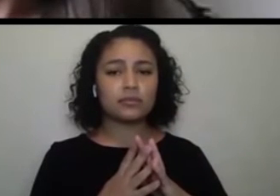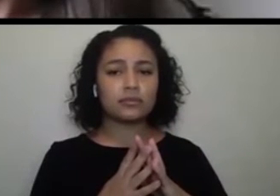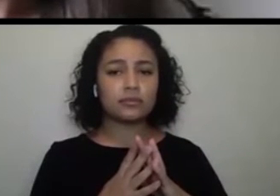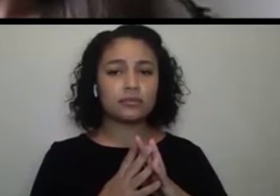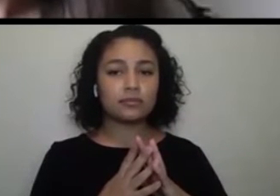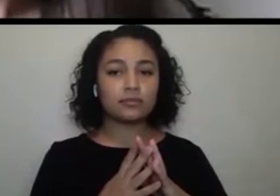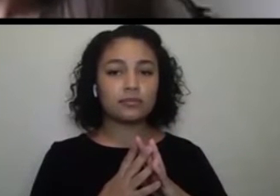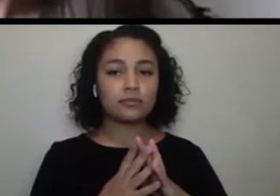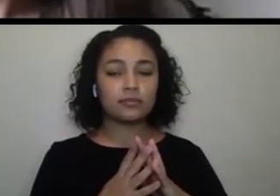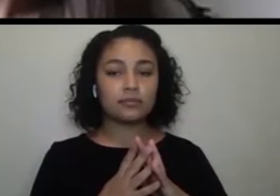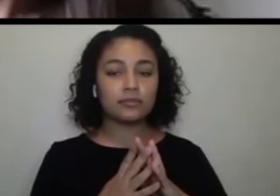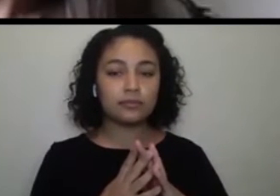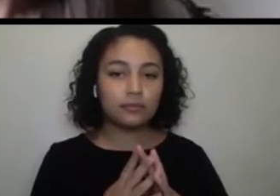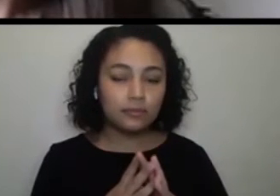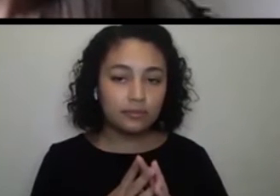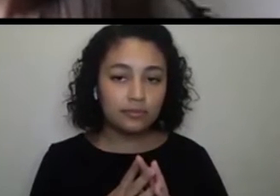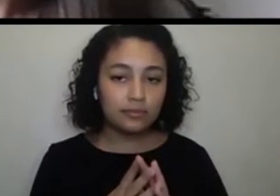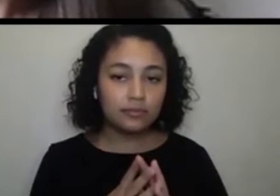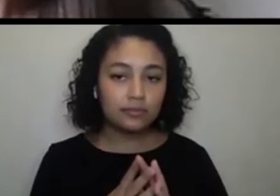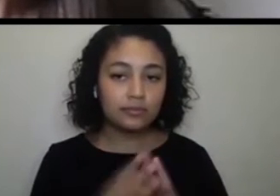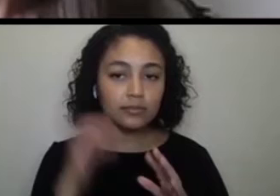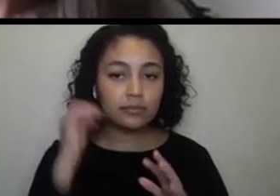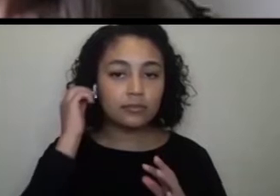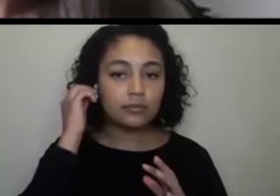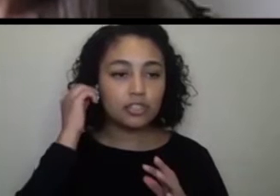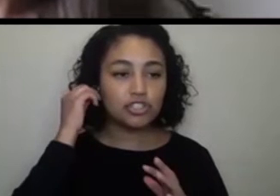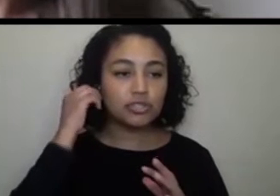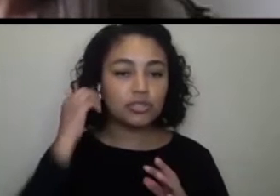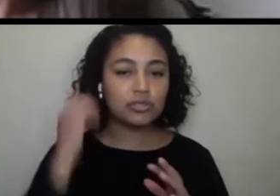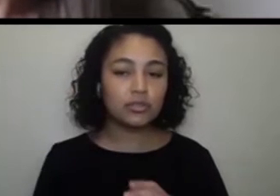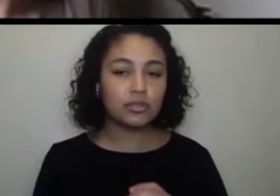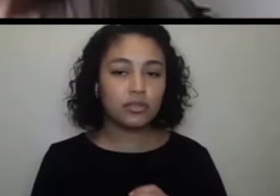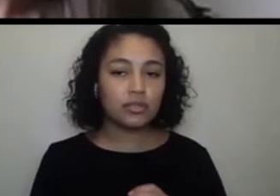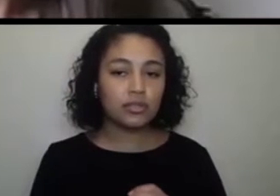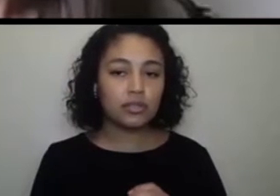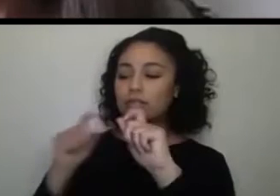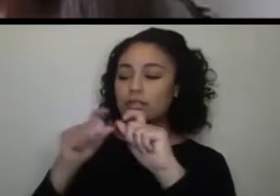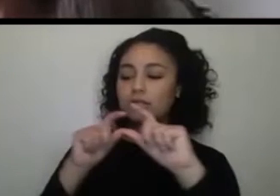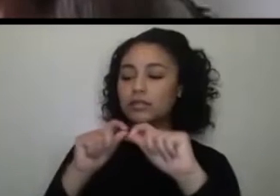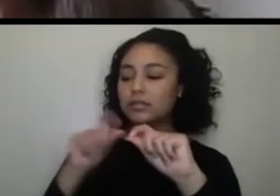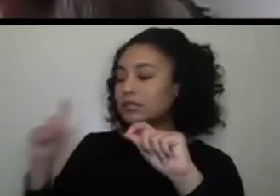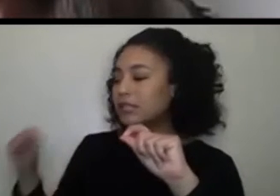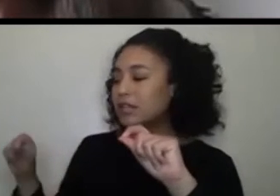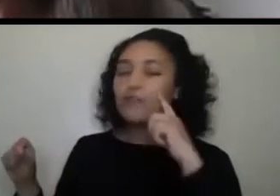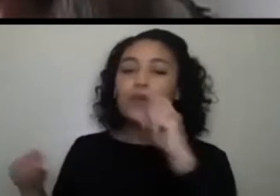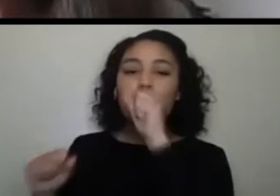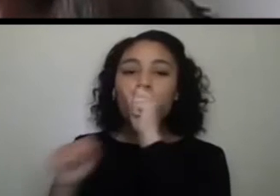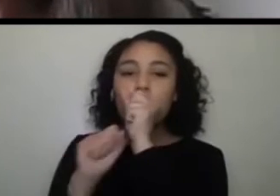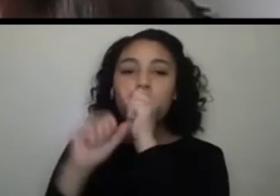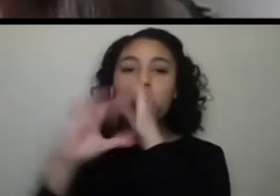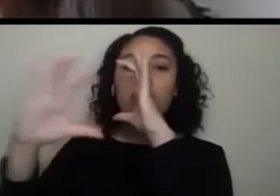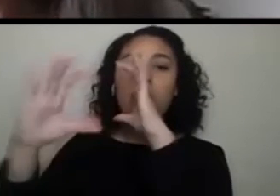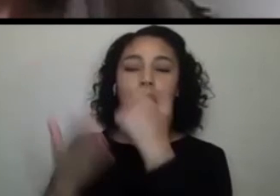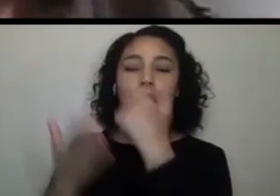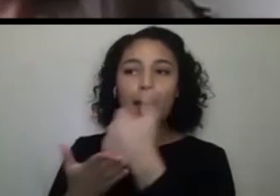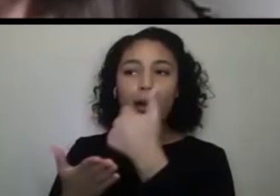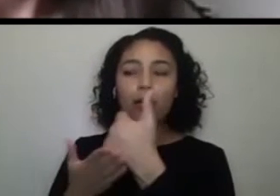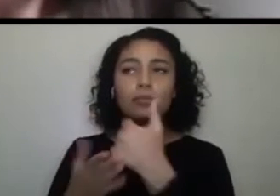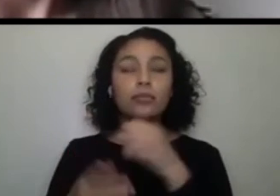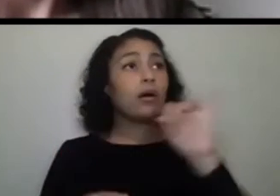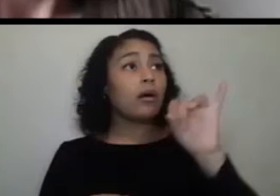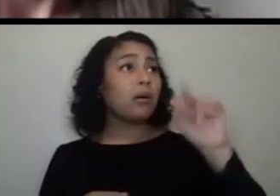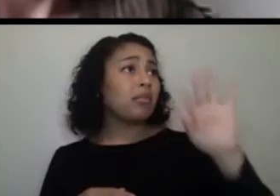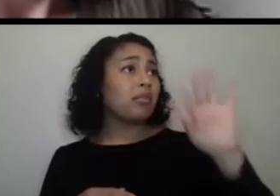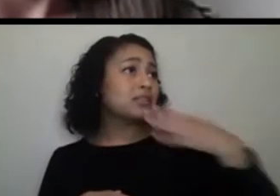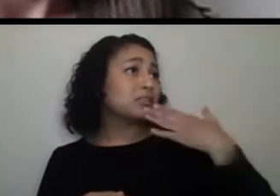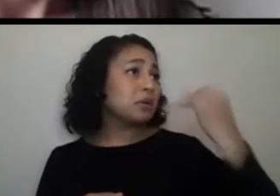a spot to attach the airbags balloons on the hanger? Oh, that's a good idea. You might want